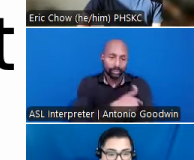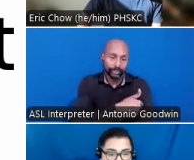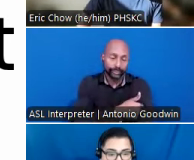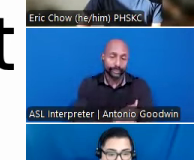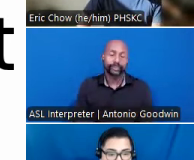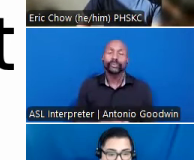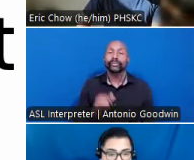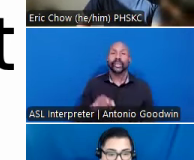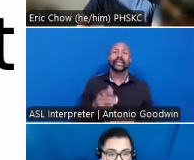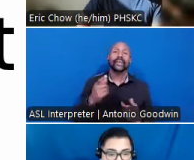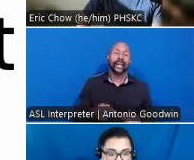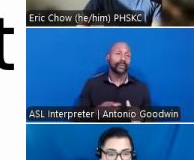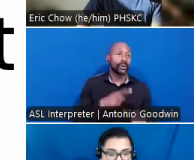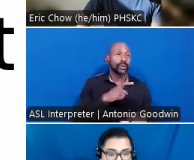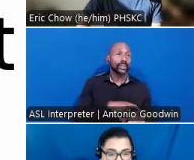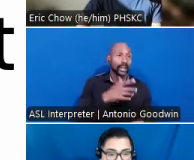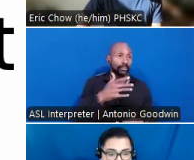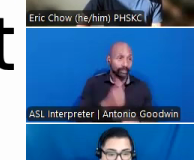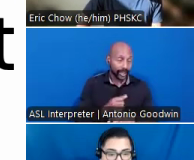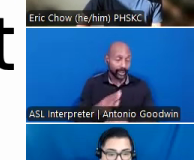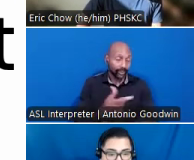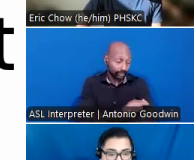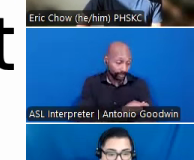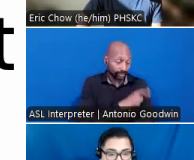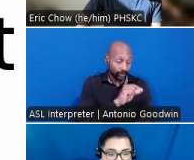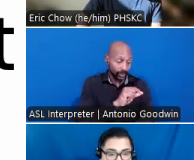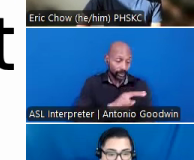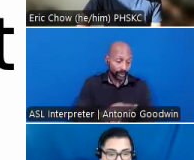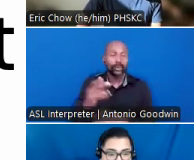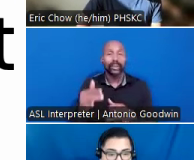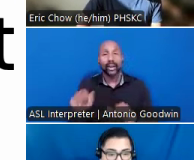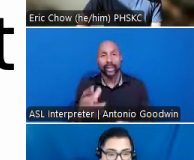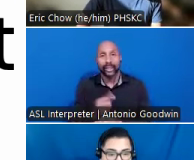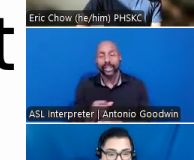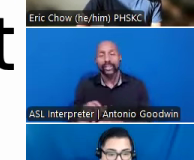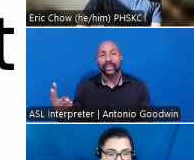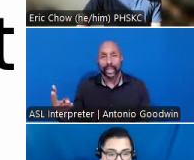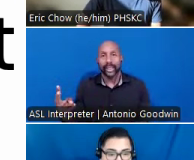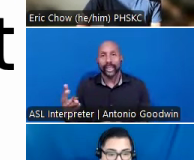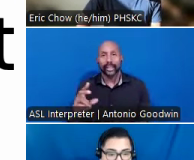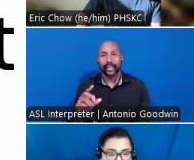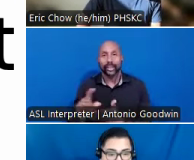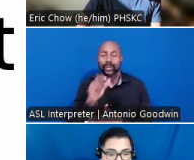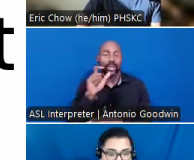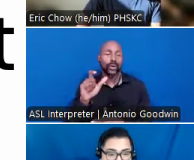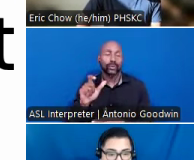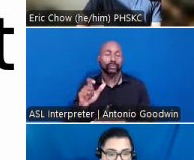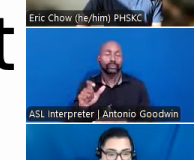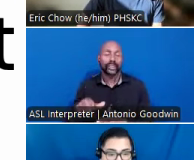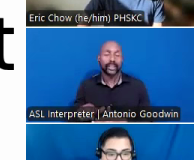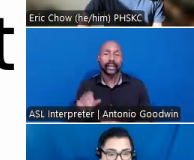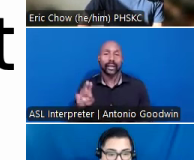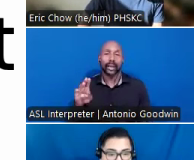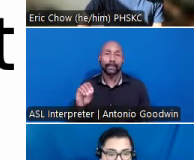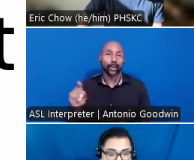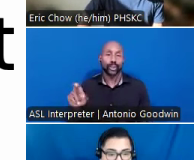in 2022, you can get your second dose now. You don't require any boosters at this time. So I